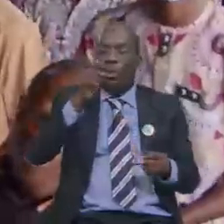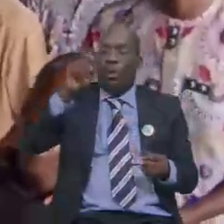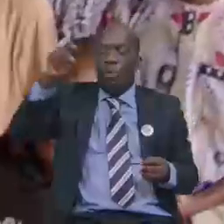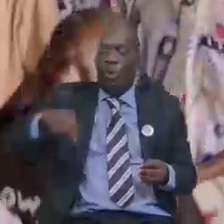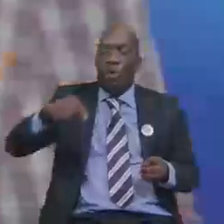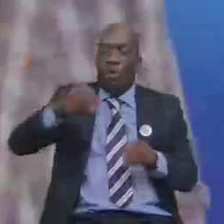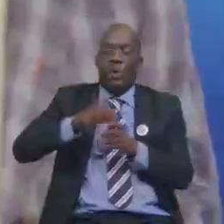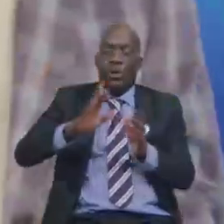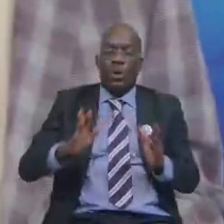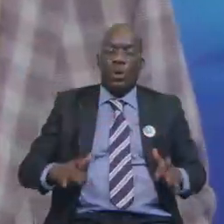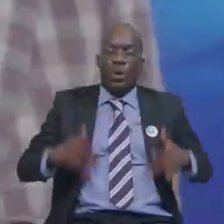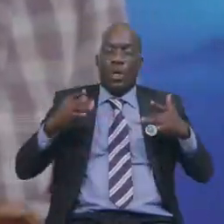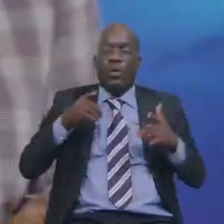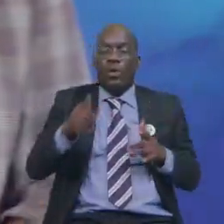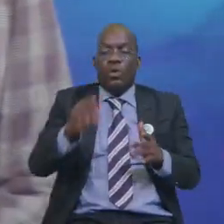You minimize